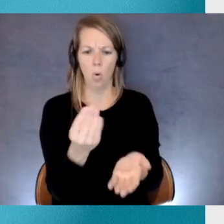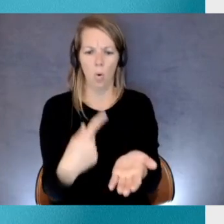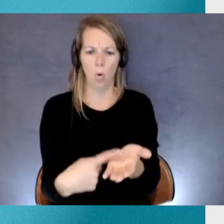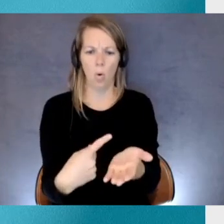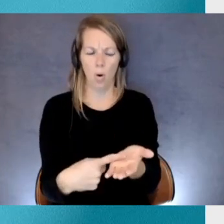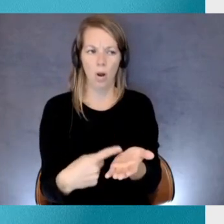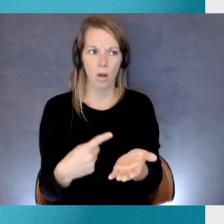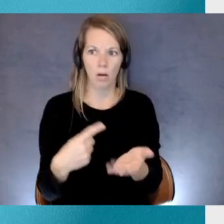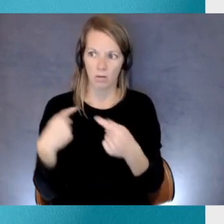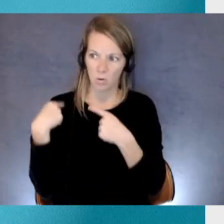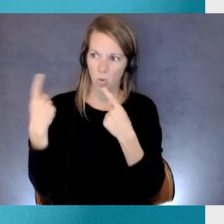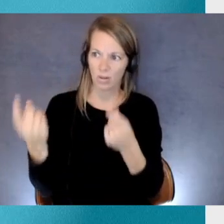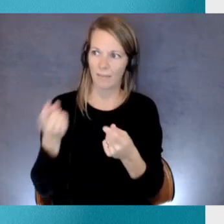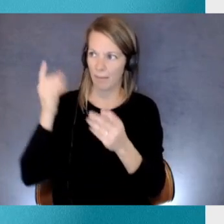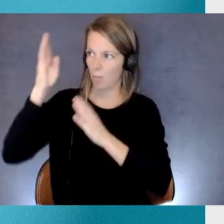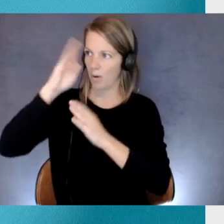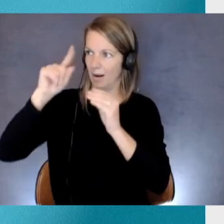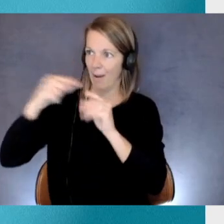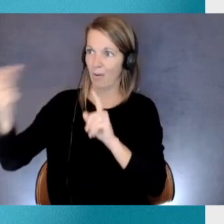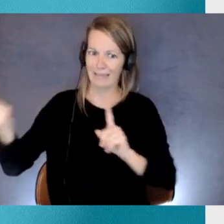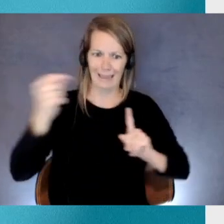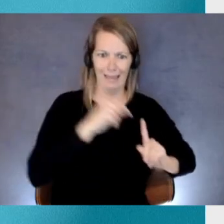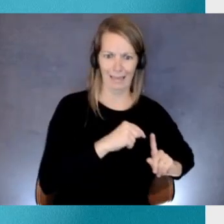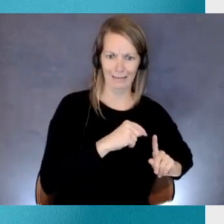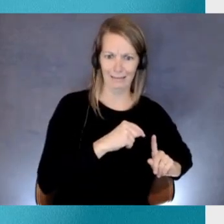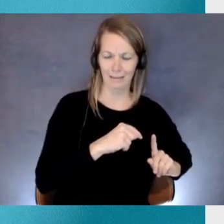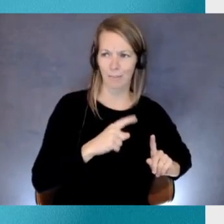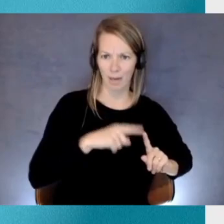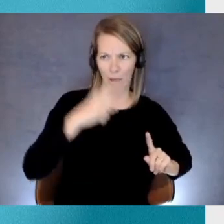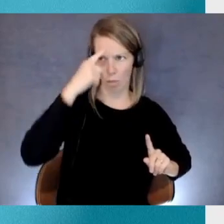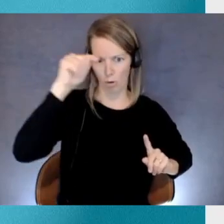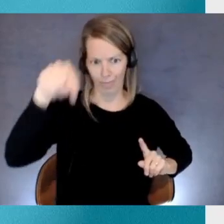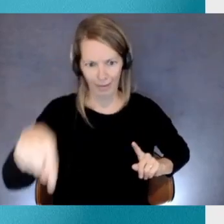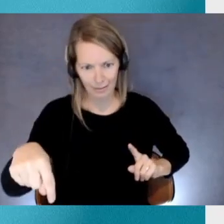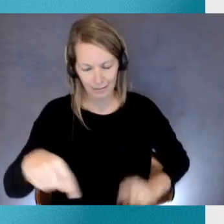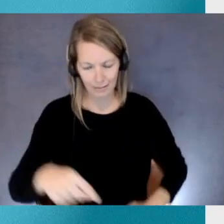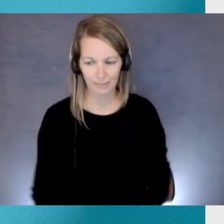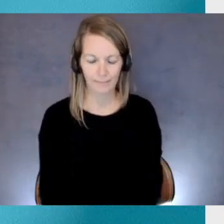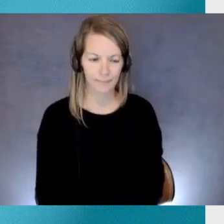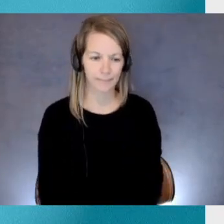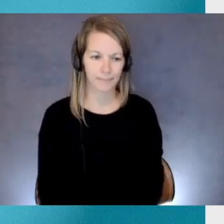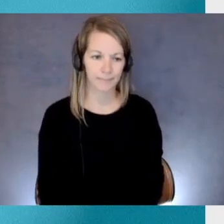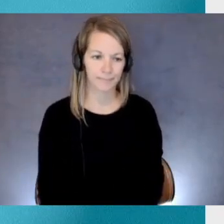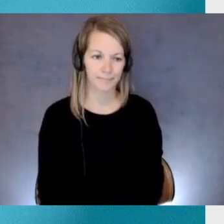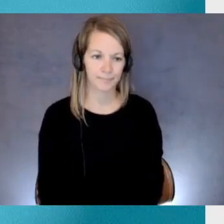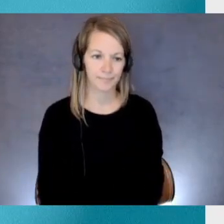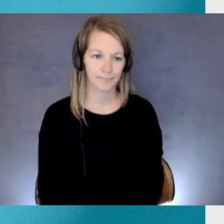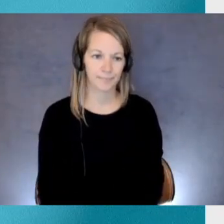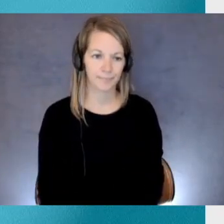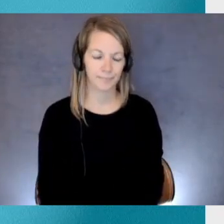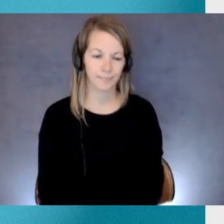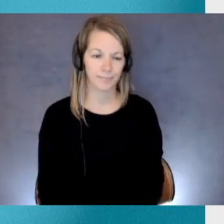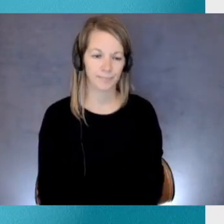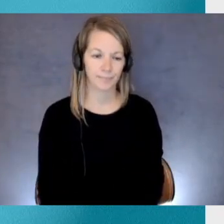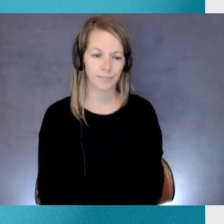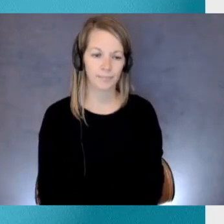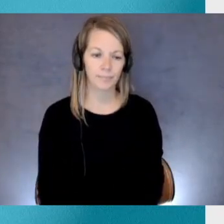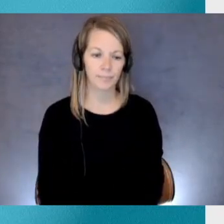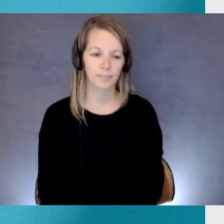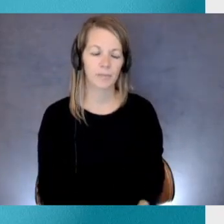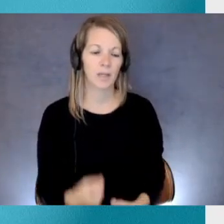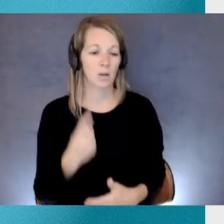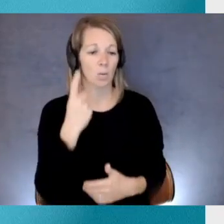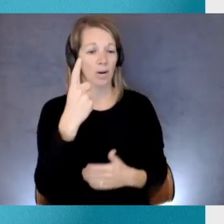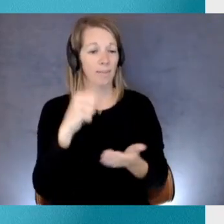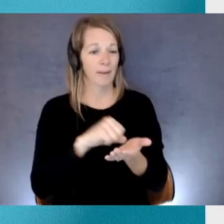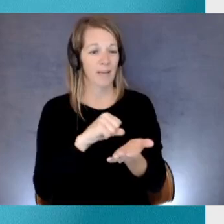what I've really been worried about is X, and I've talked more about Y, right? They even ask in one of the pages here for a chance to